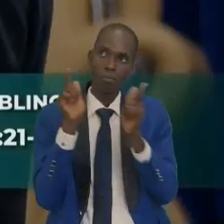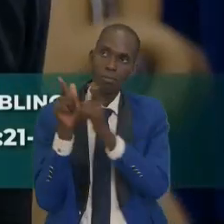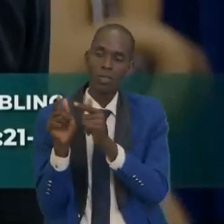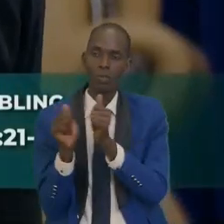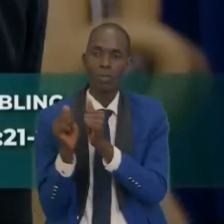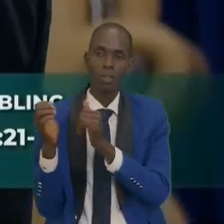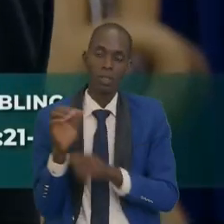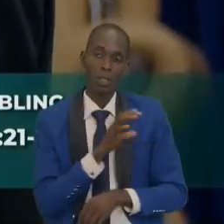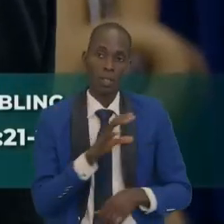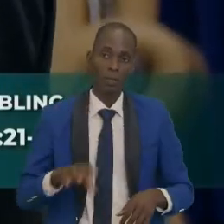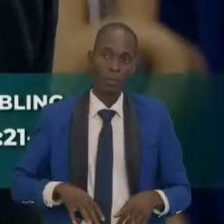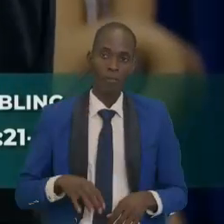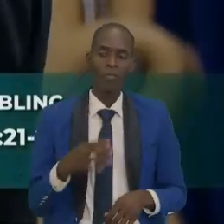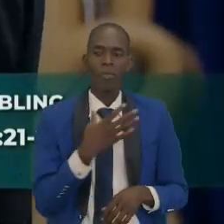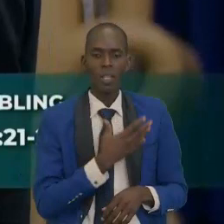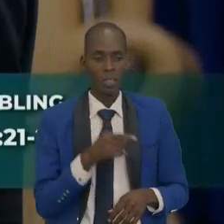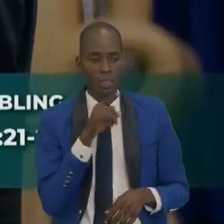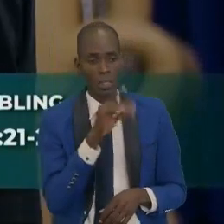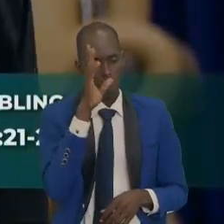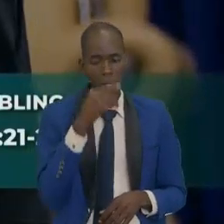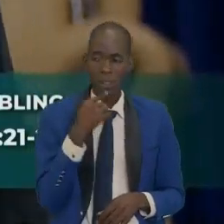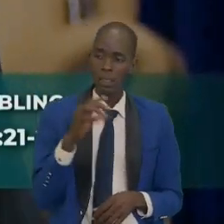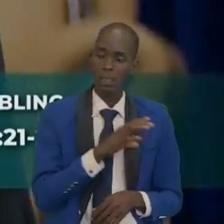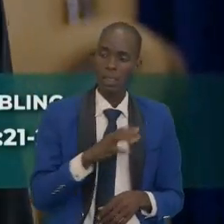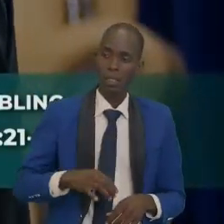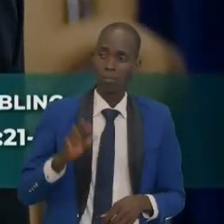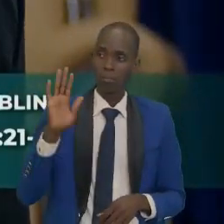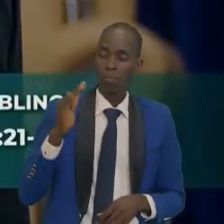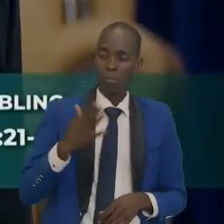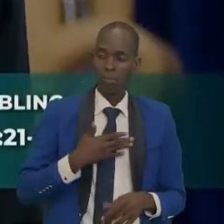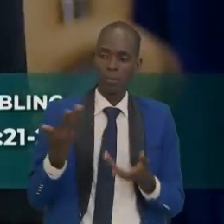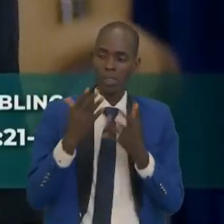and he said my servant life home seek